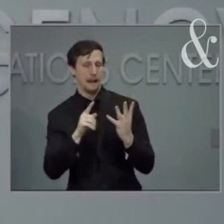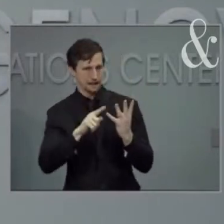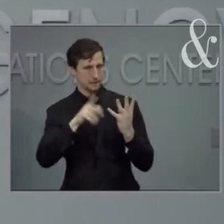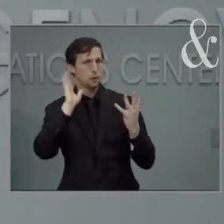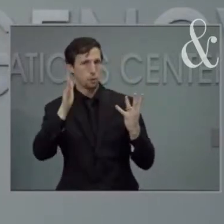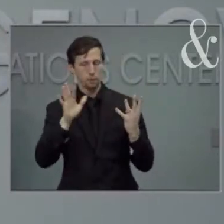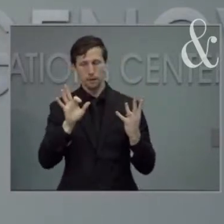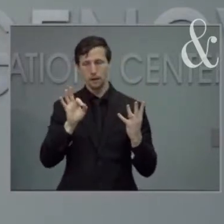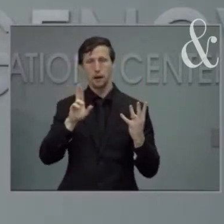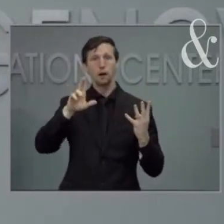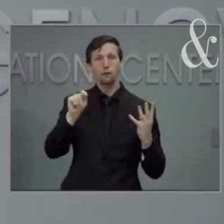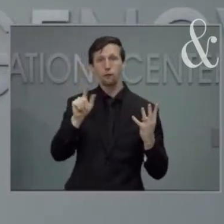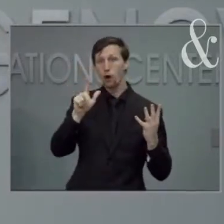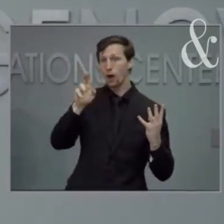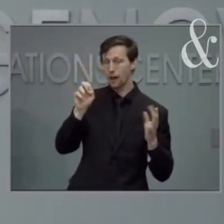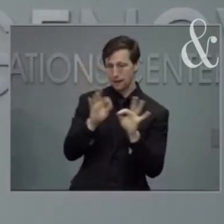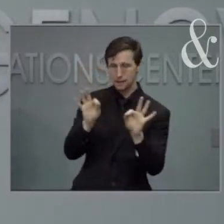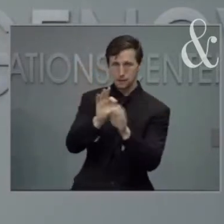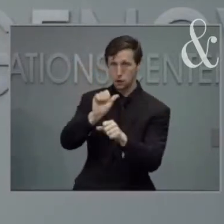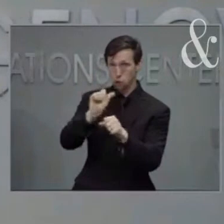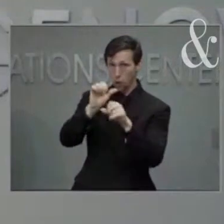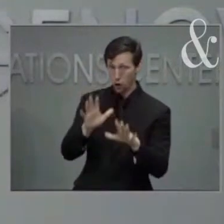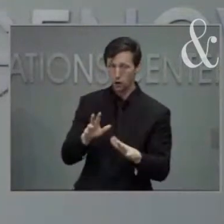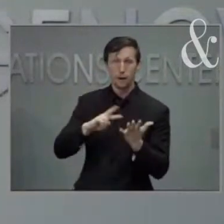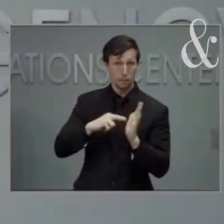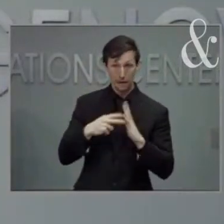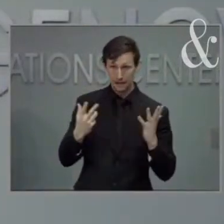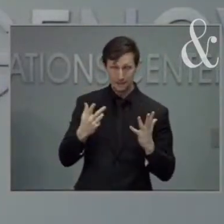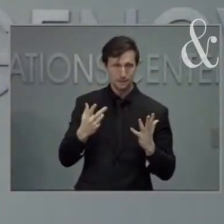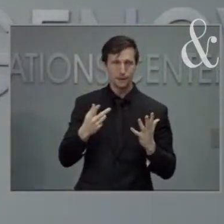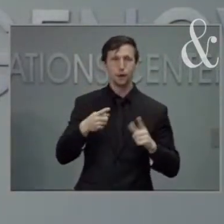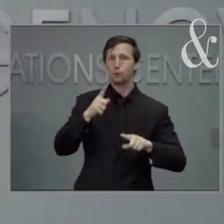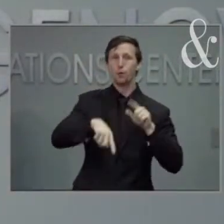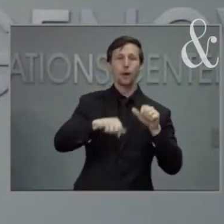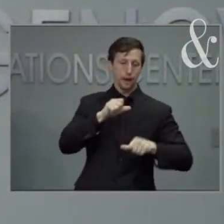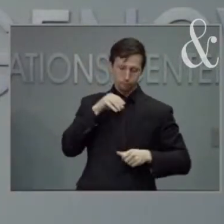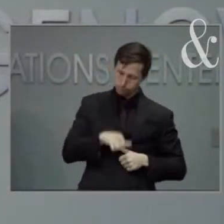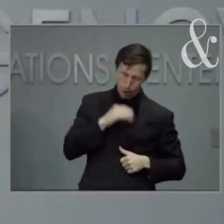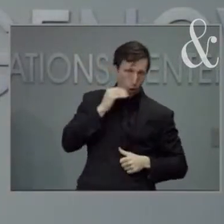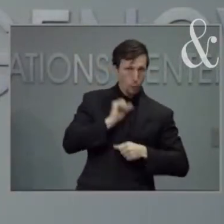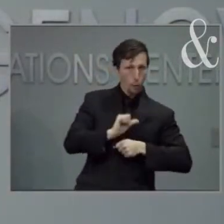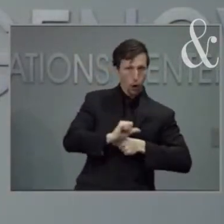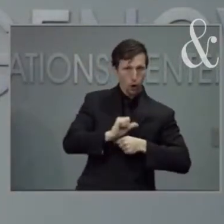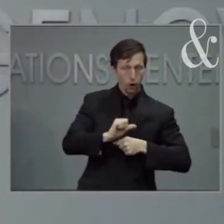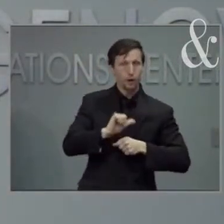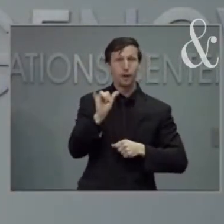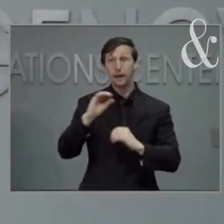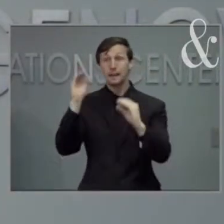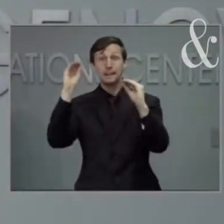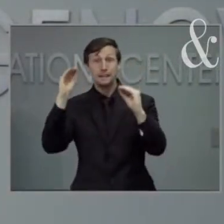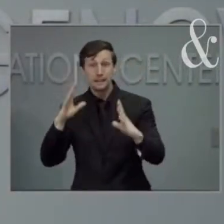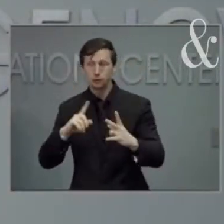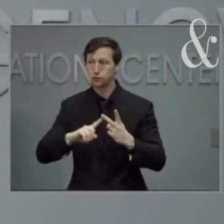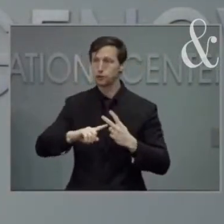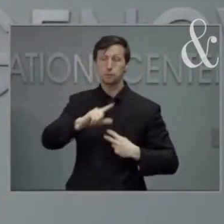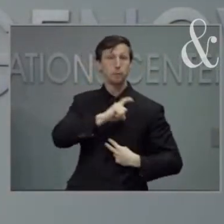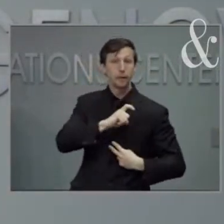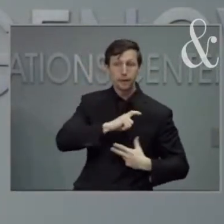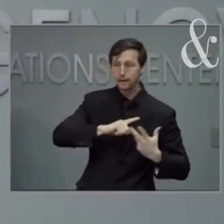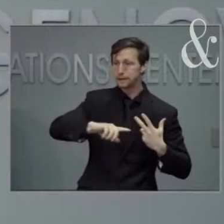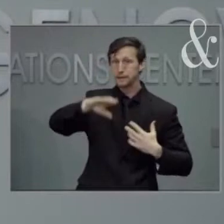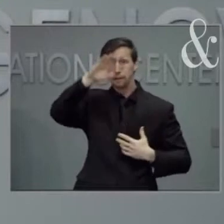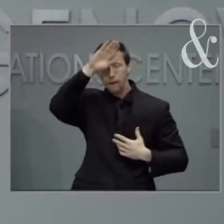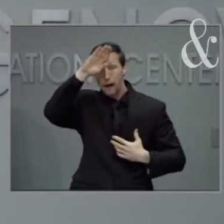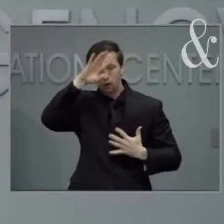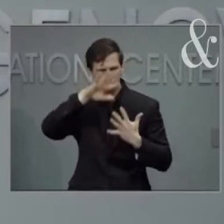workers. Those are folks that can't stay home to do work. There are teachers, our police officers, our firefighters. As we think about moving into